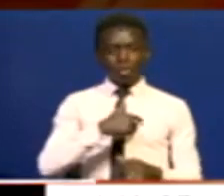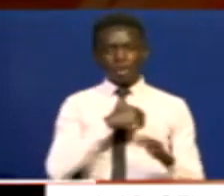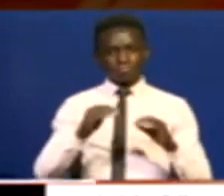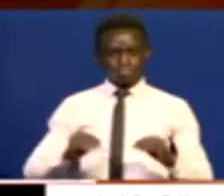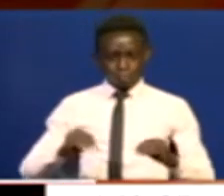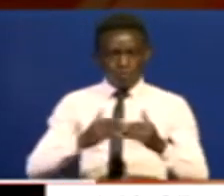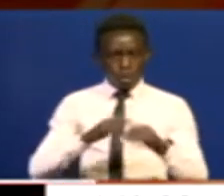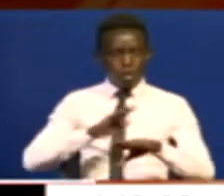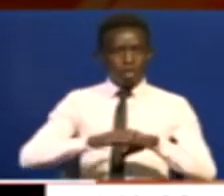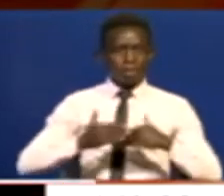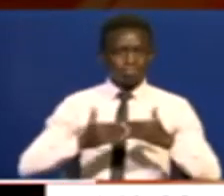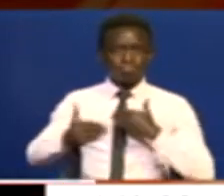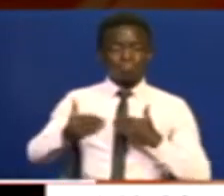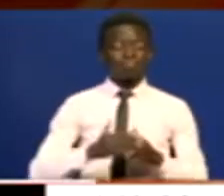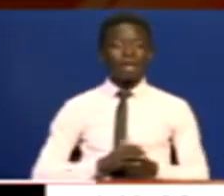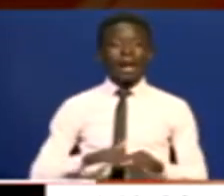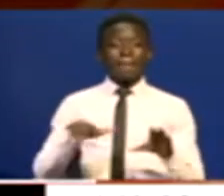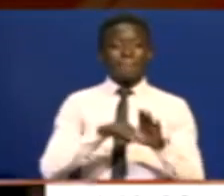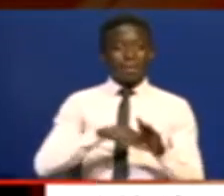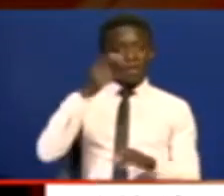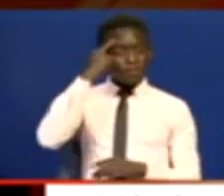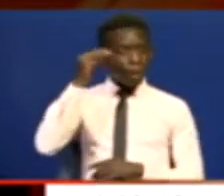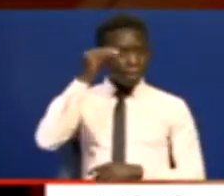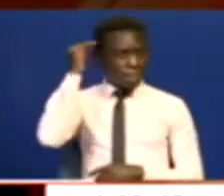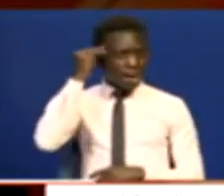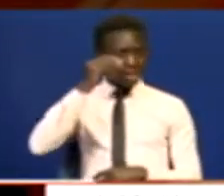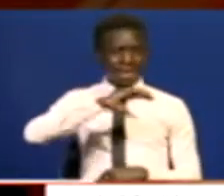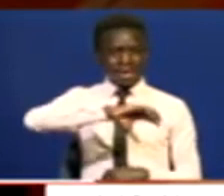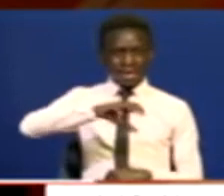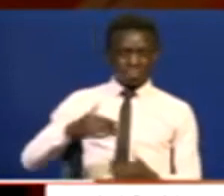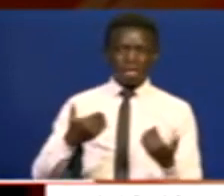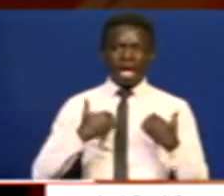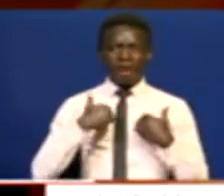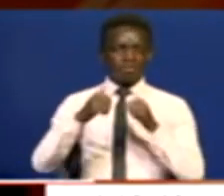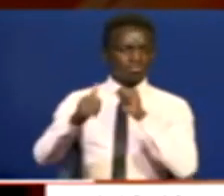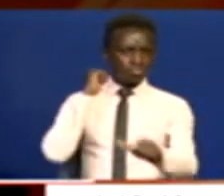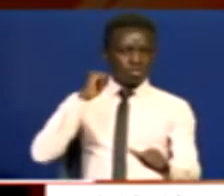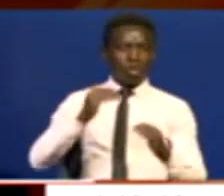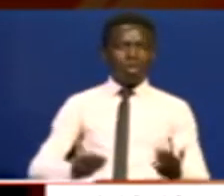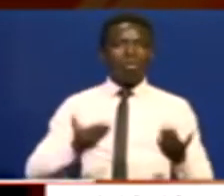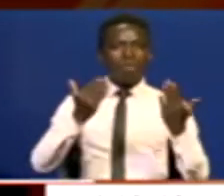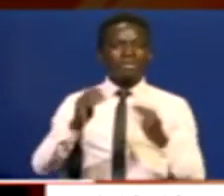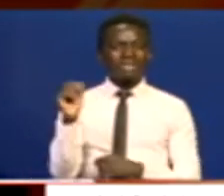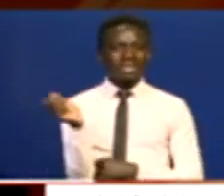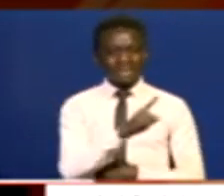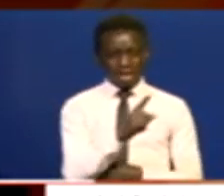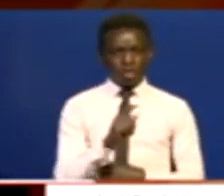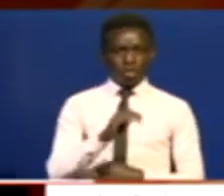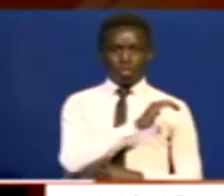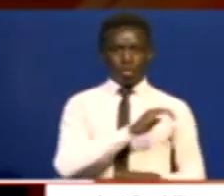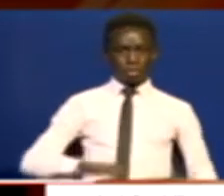The members of the Mandera County Assembly have rejected the new offer by Salaries and Remuneration Commission, vowing